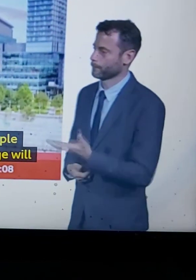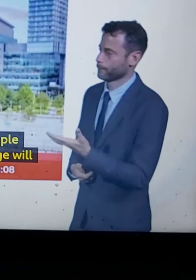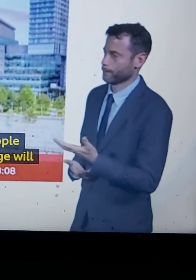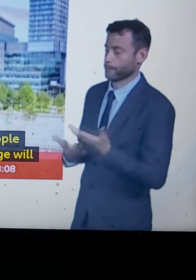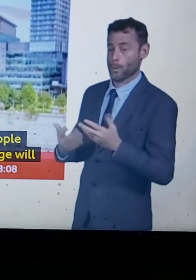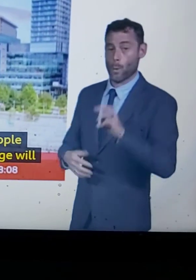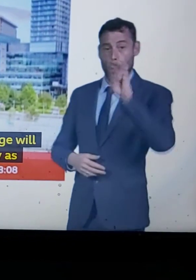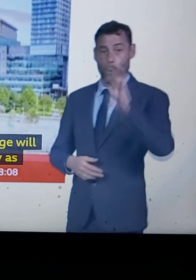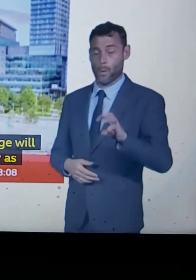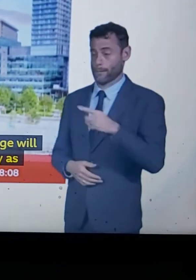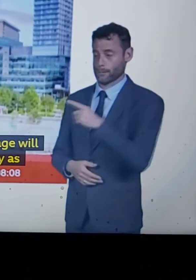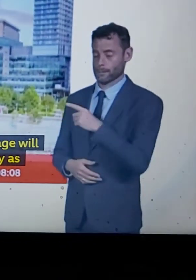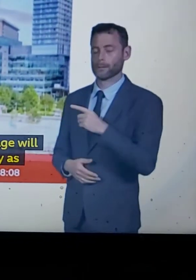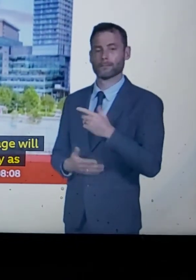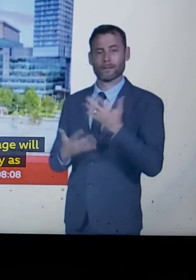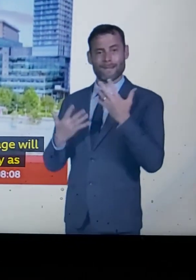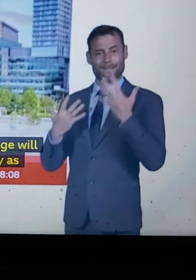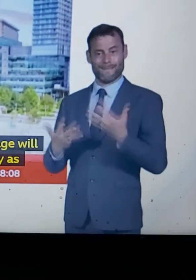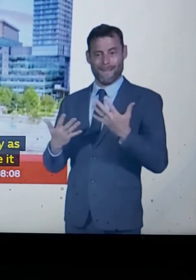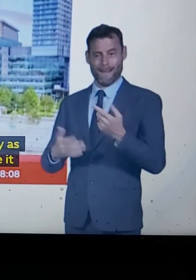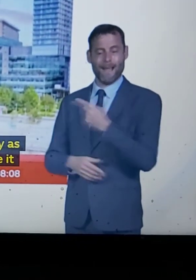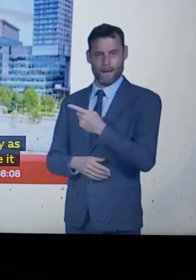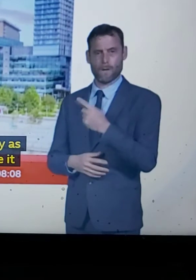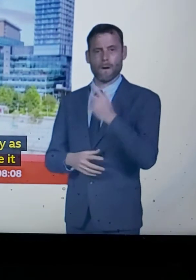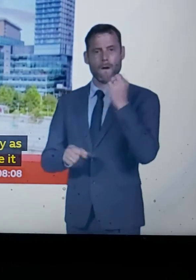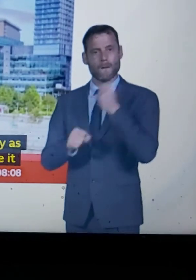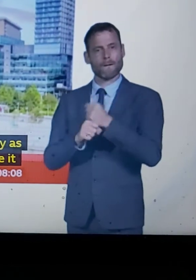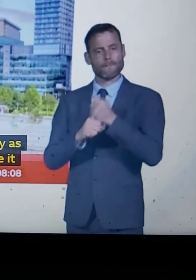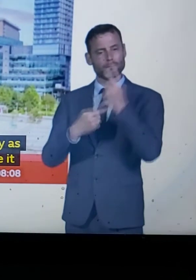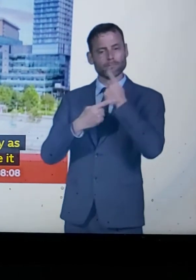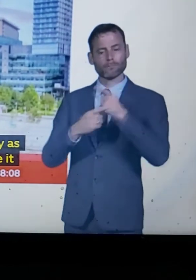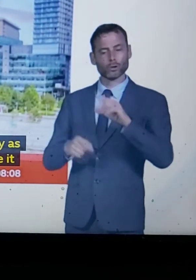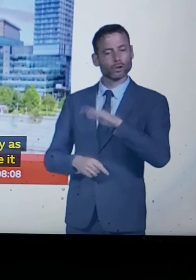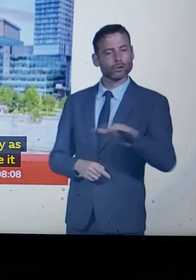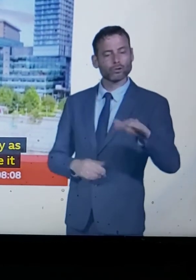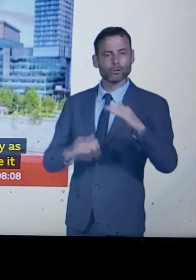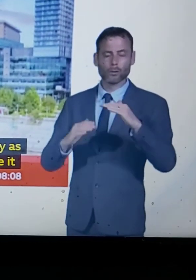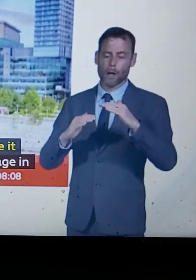situation in Wales. Children under 11 years old no longer need to keep their distance from